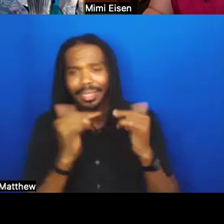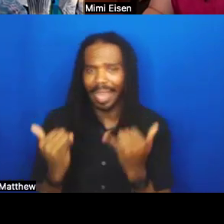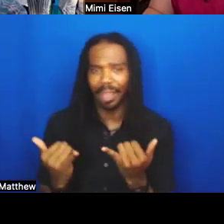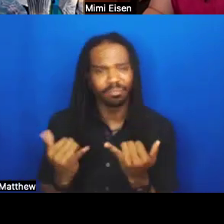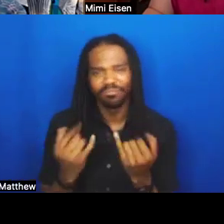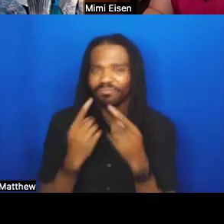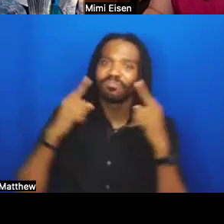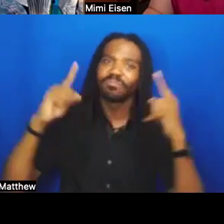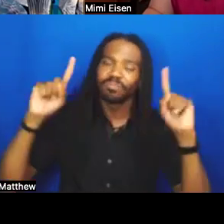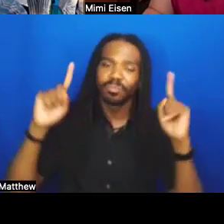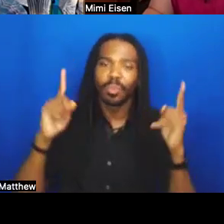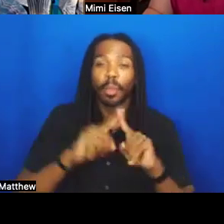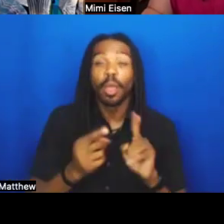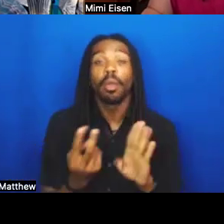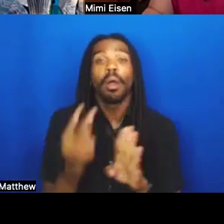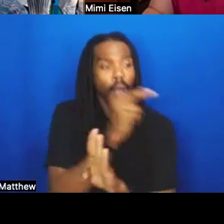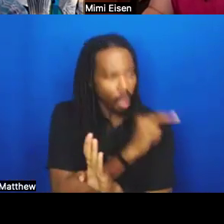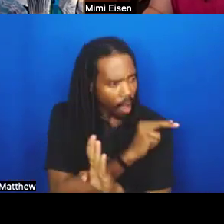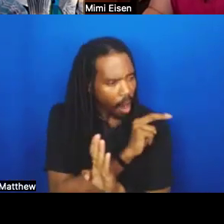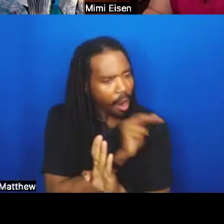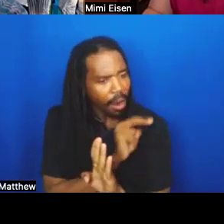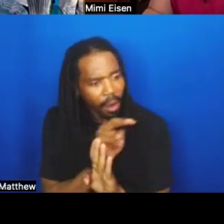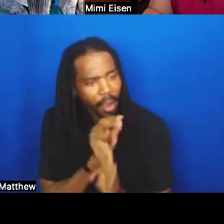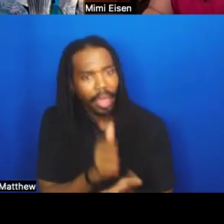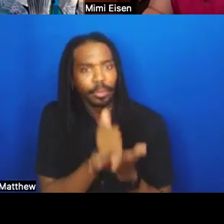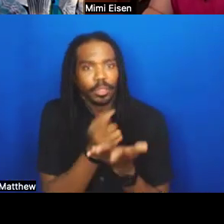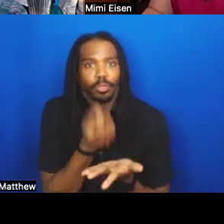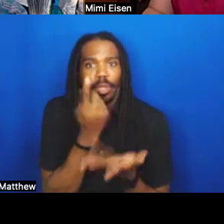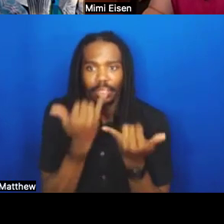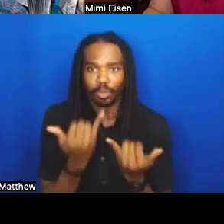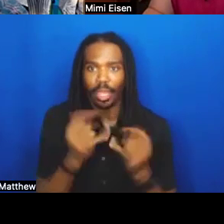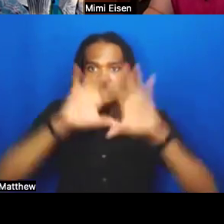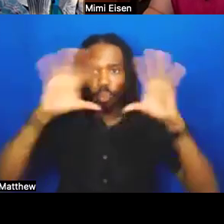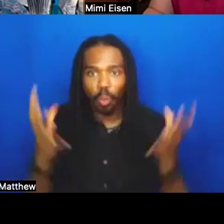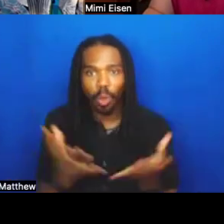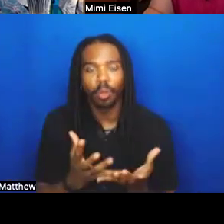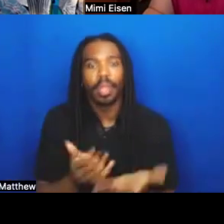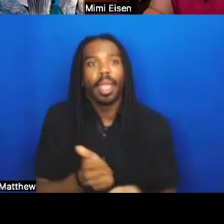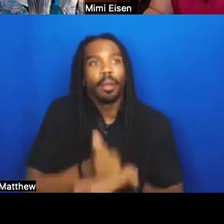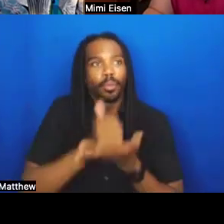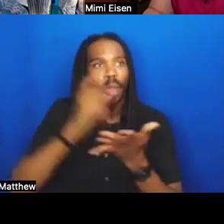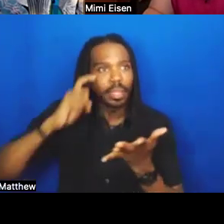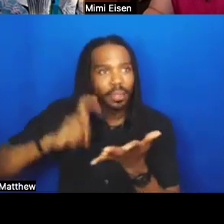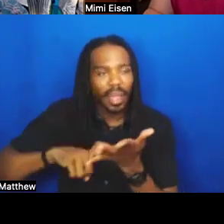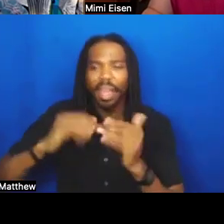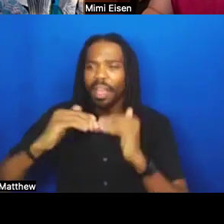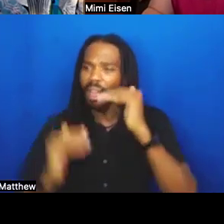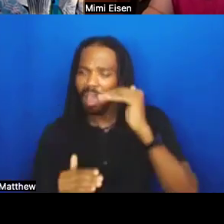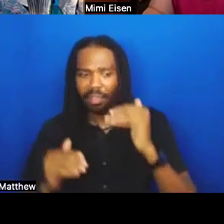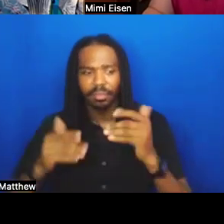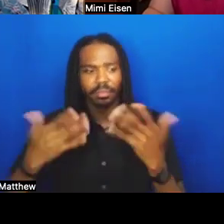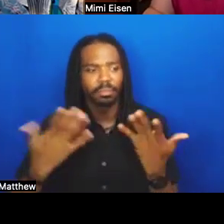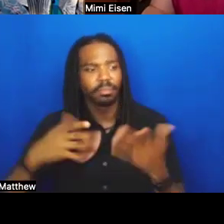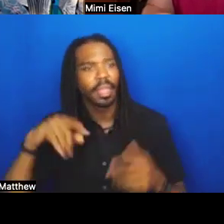we inherited and identify who or what are the causes of injustice in our time and ask better questions and